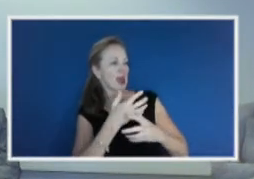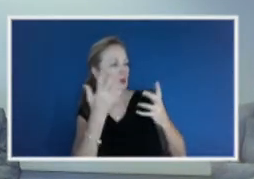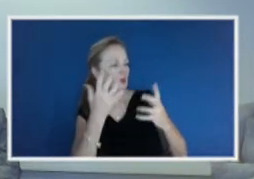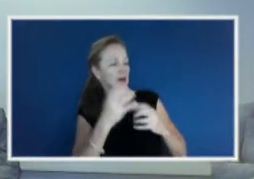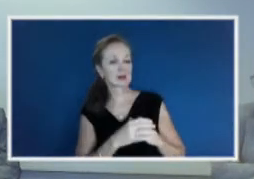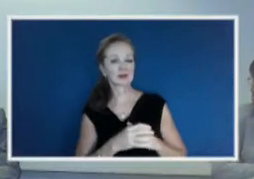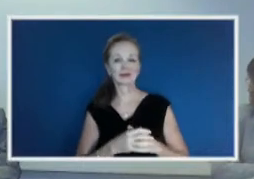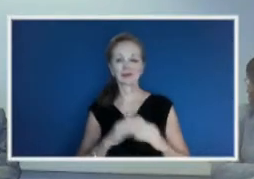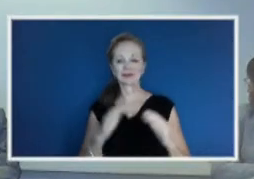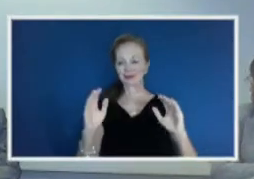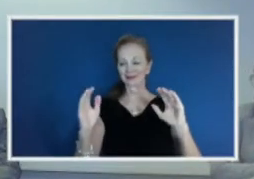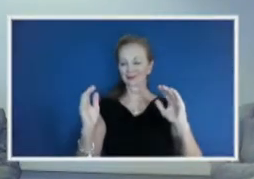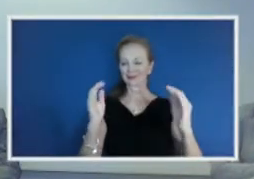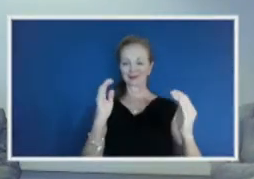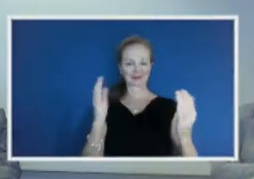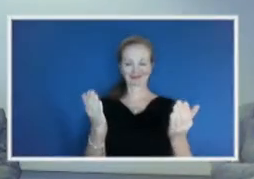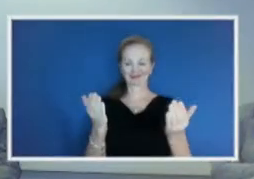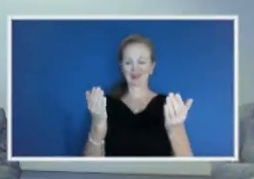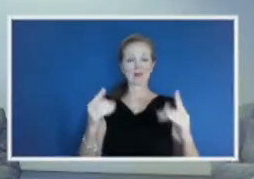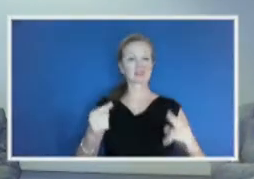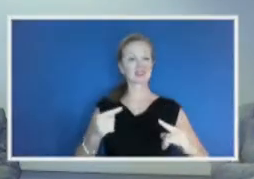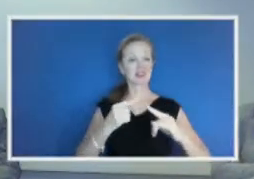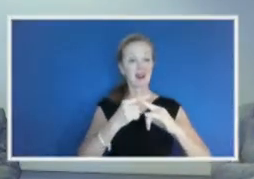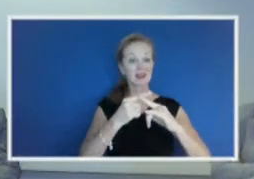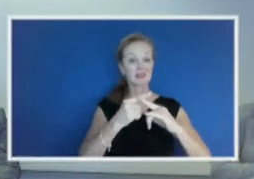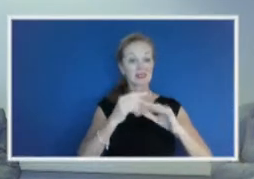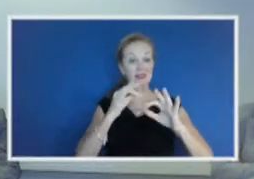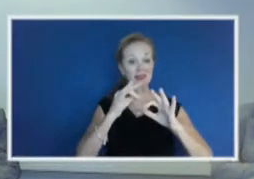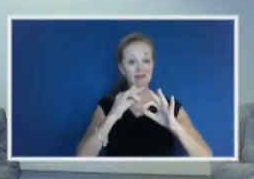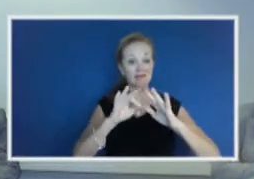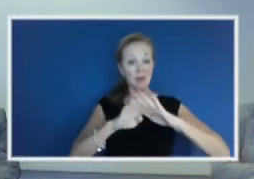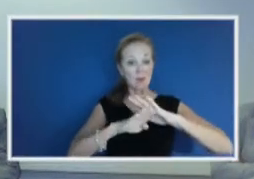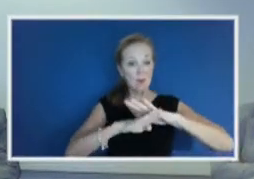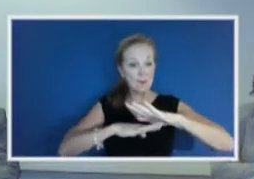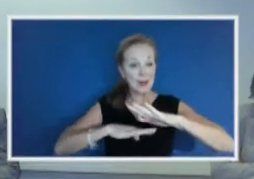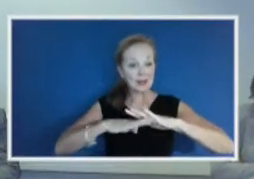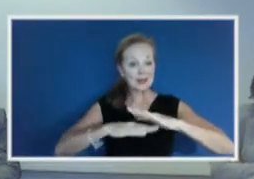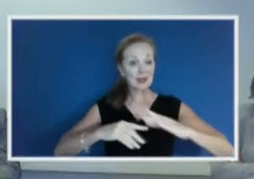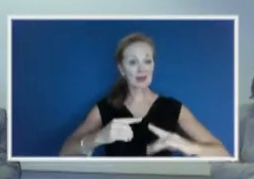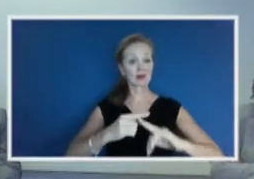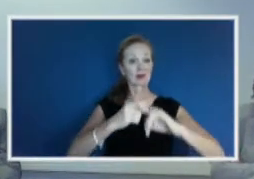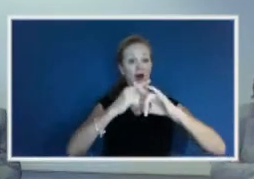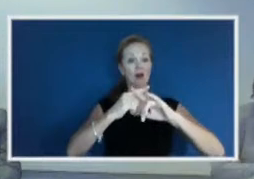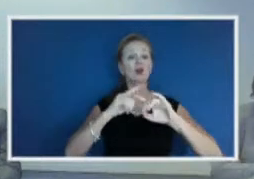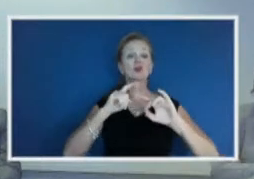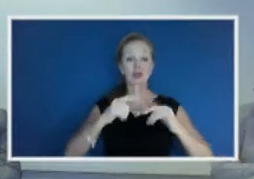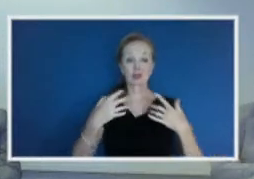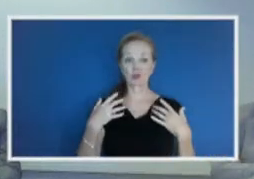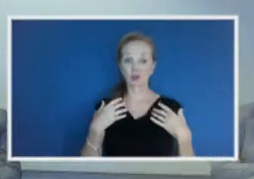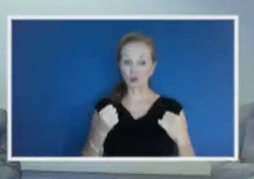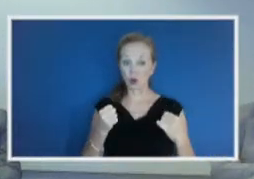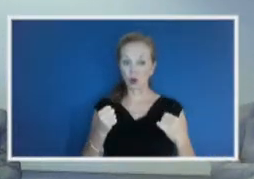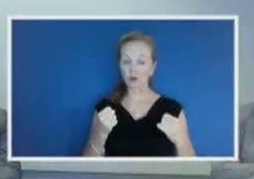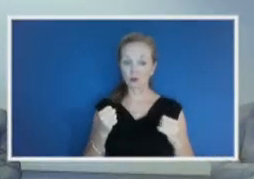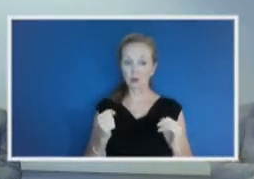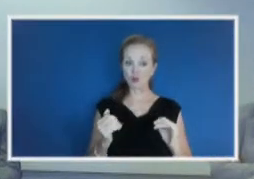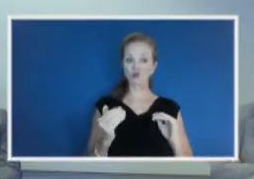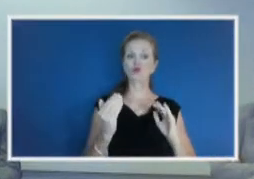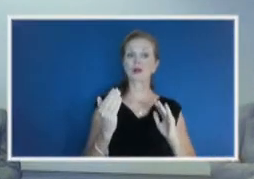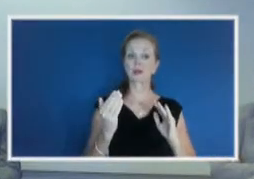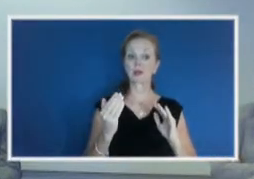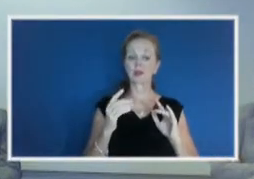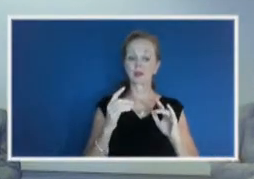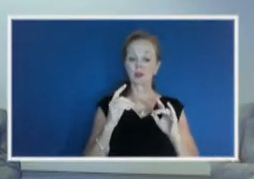but there is a conflict, a fundamental conflict there. You need a strong presence. You need active engagement